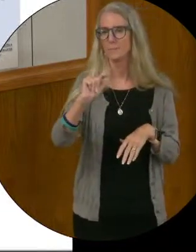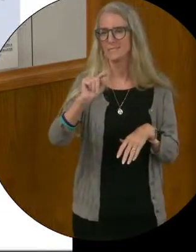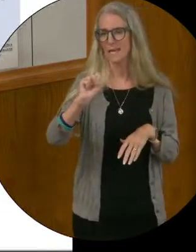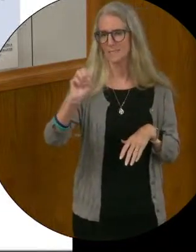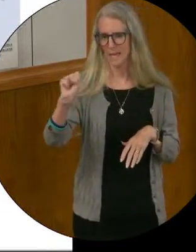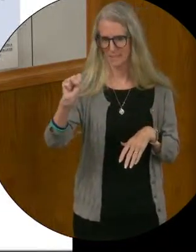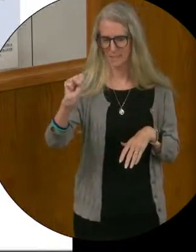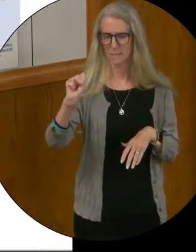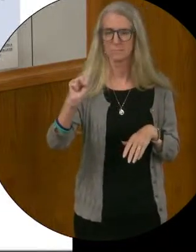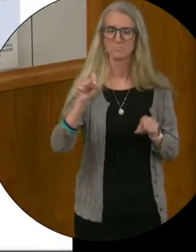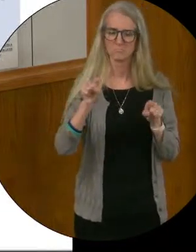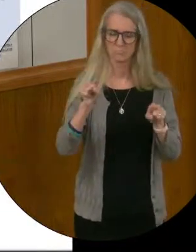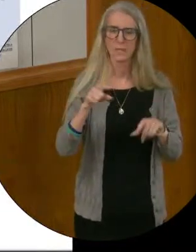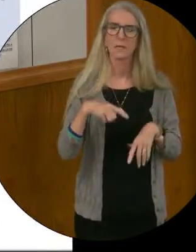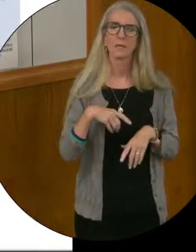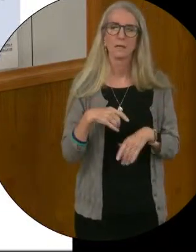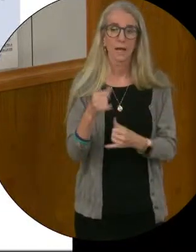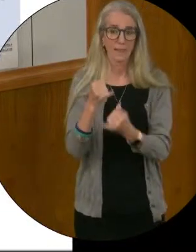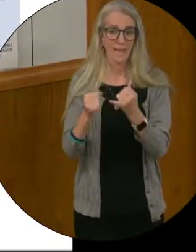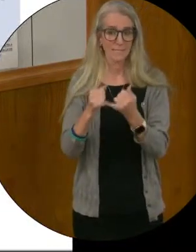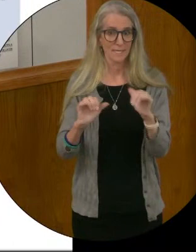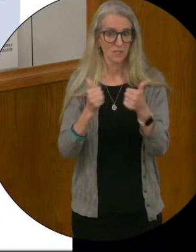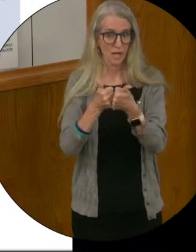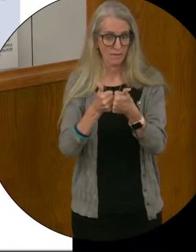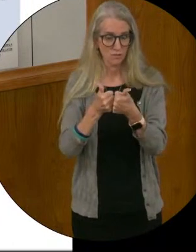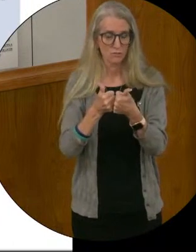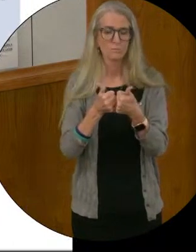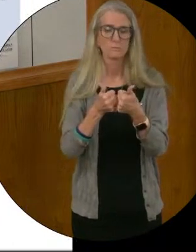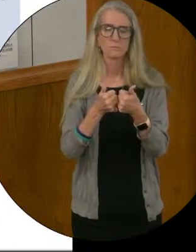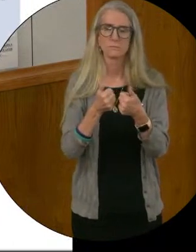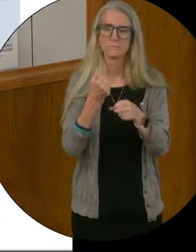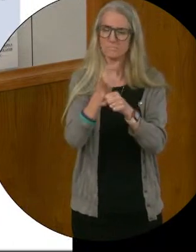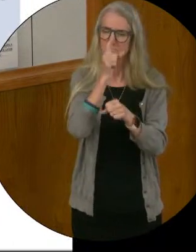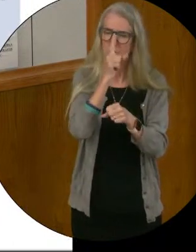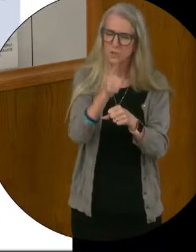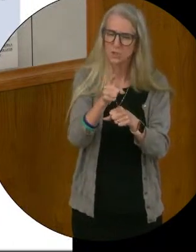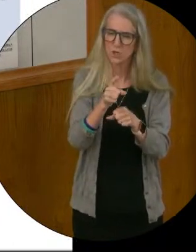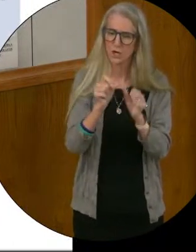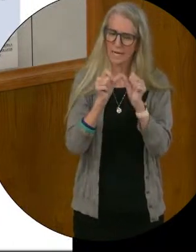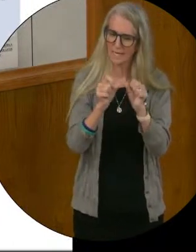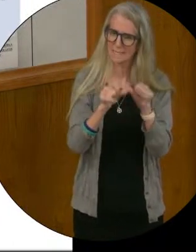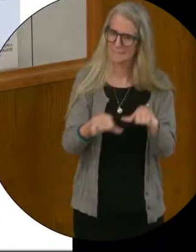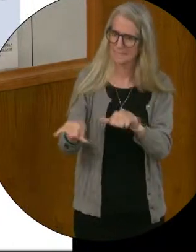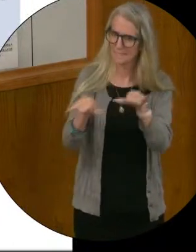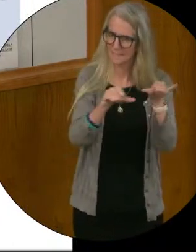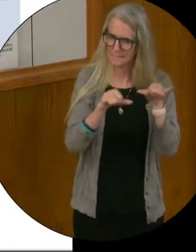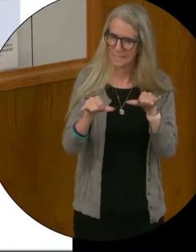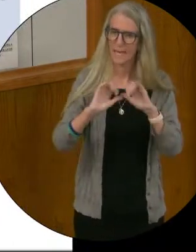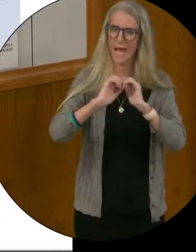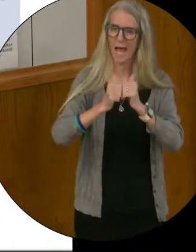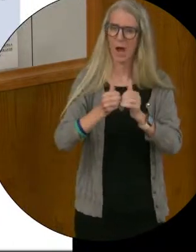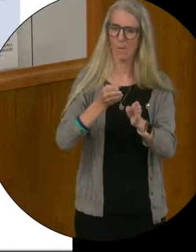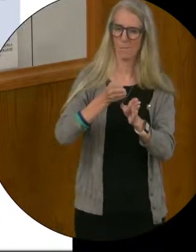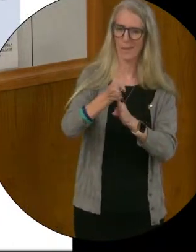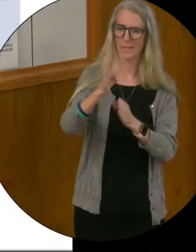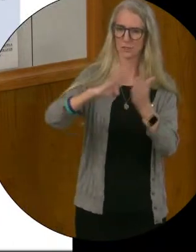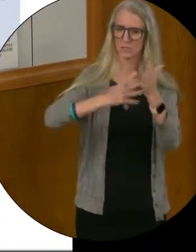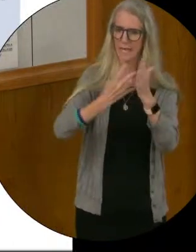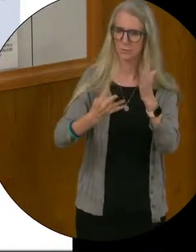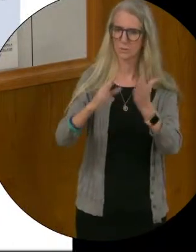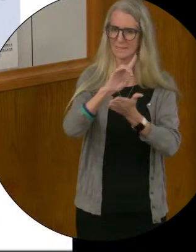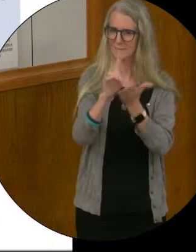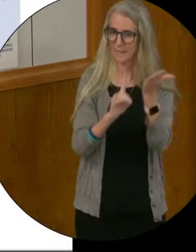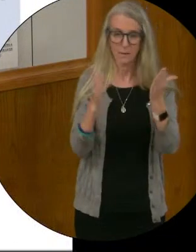MTSS. And lastly, in our challenges, making sure that there's consistency in how master schedules are designed so that we are